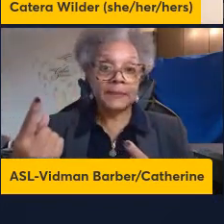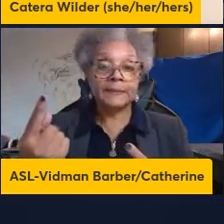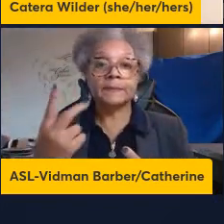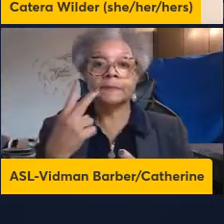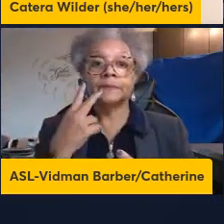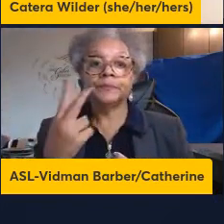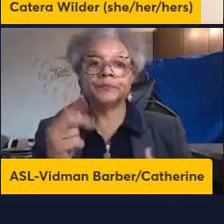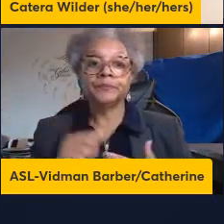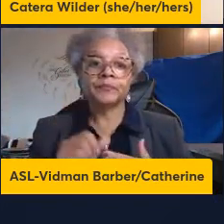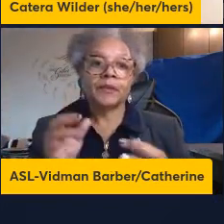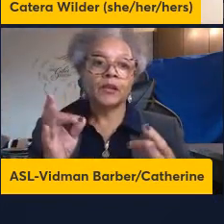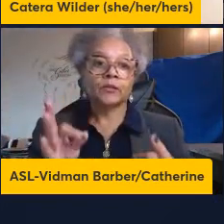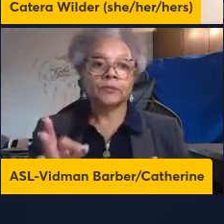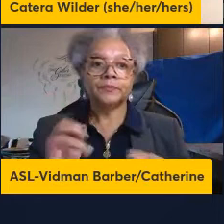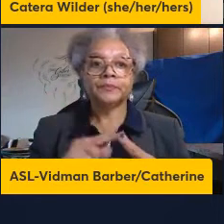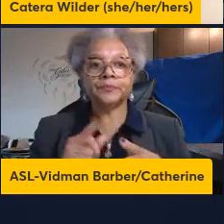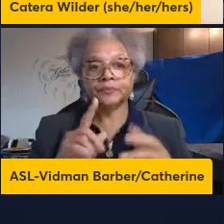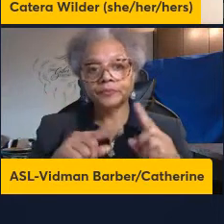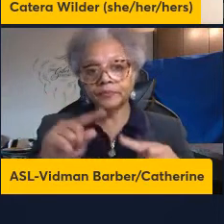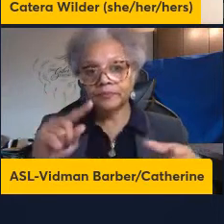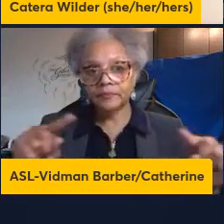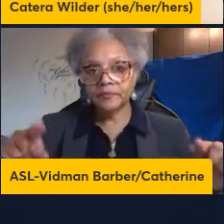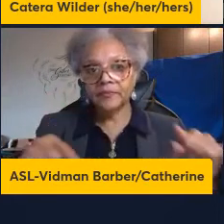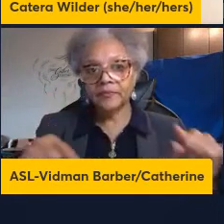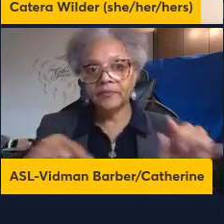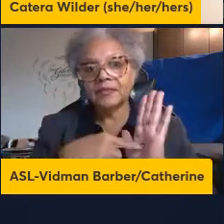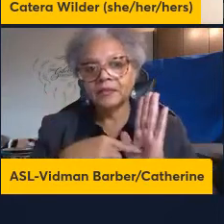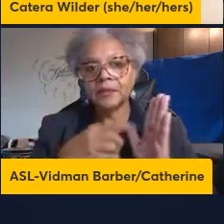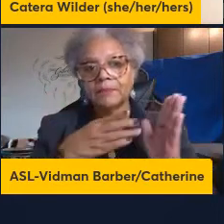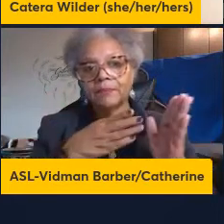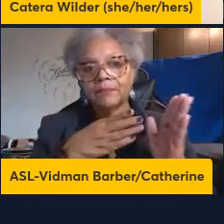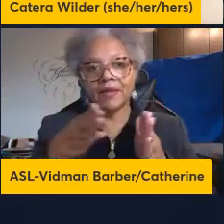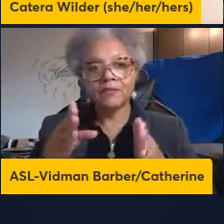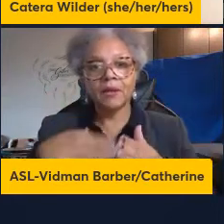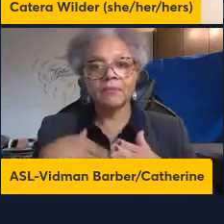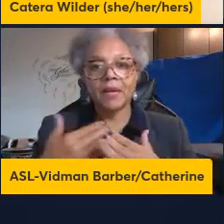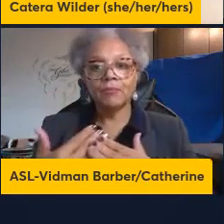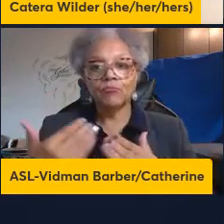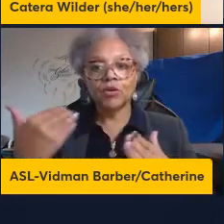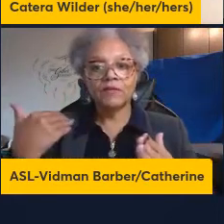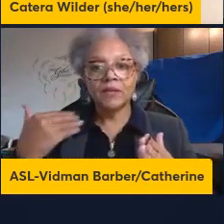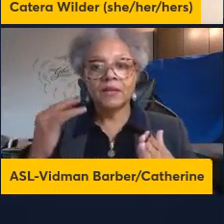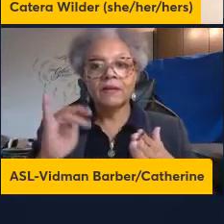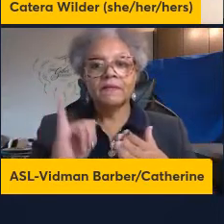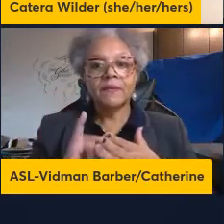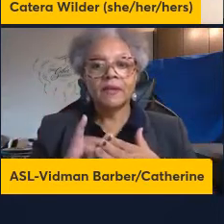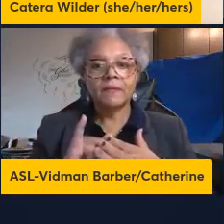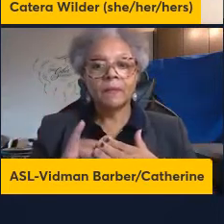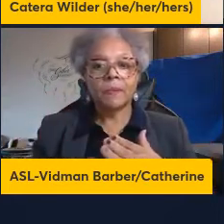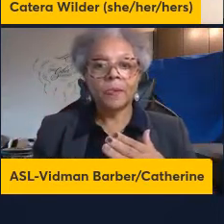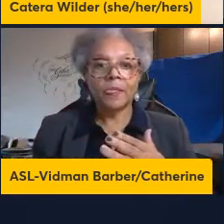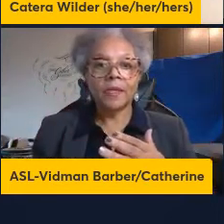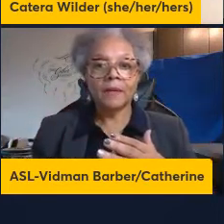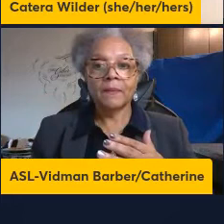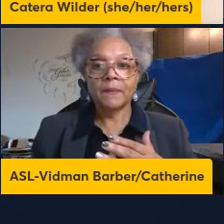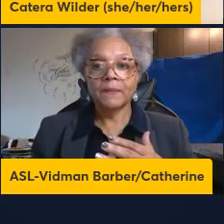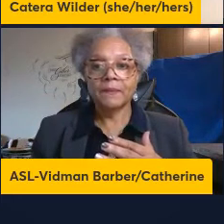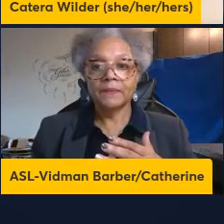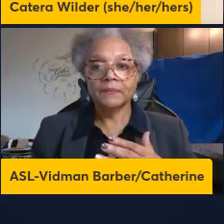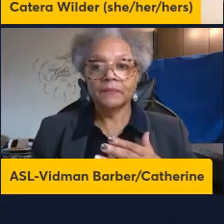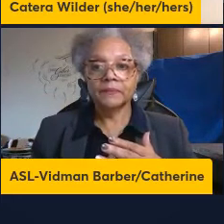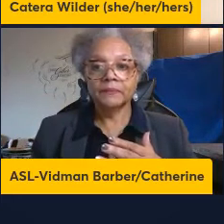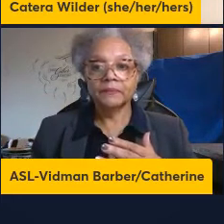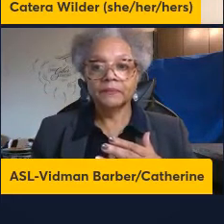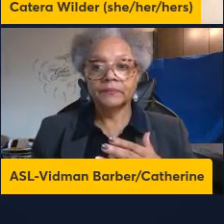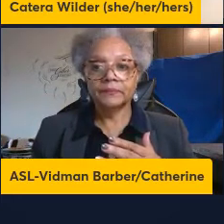and determined in a number of signaling pathways. And my previous lab that I was a postdoc in, the lab of Dr. Alexander Hoffman